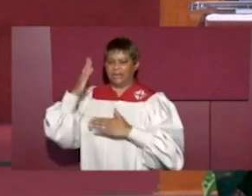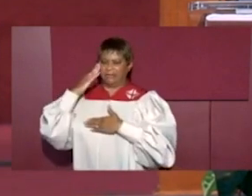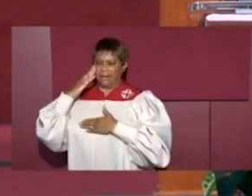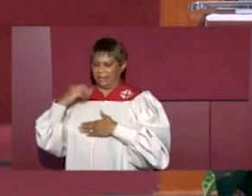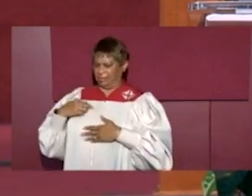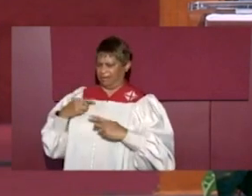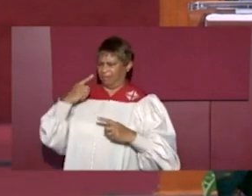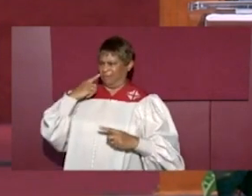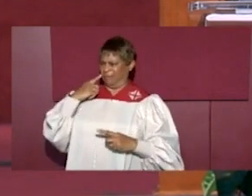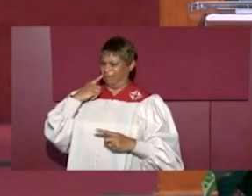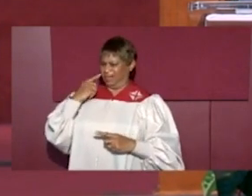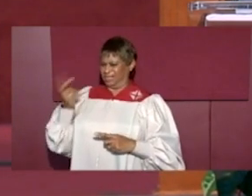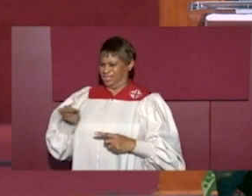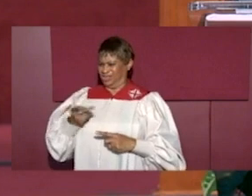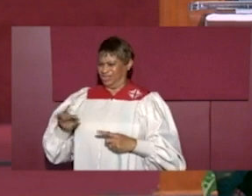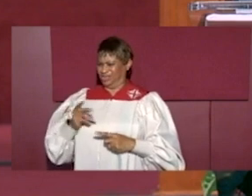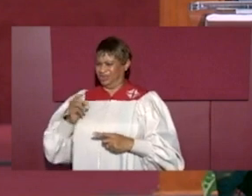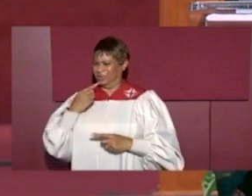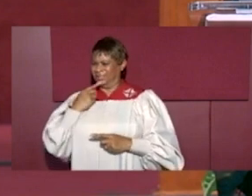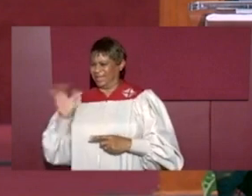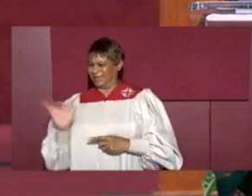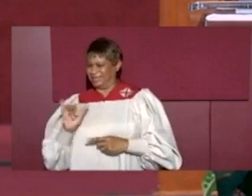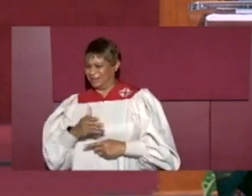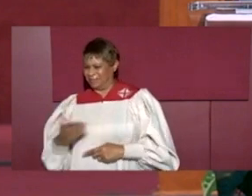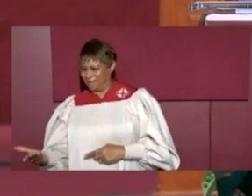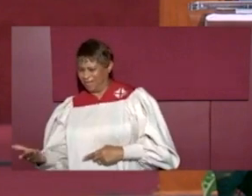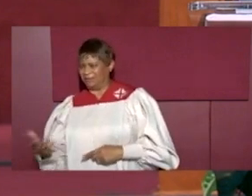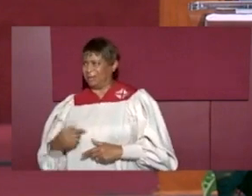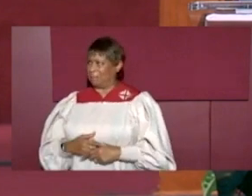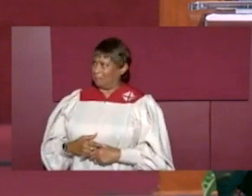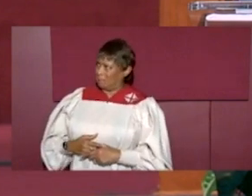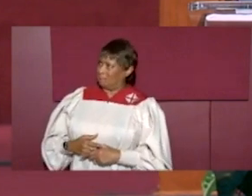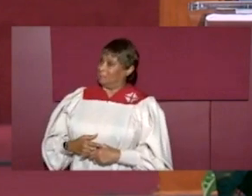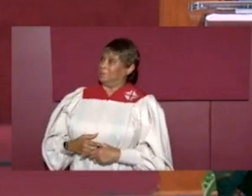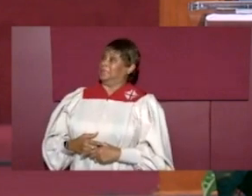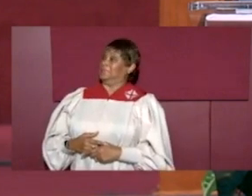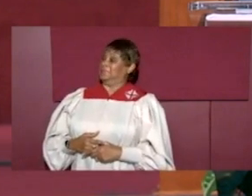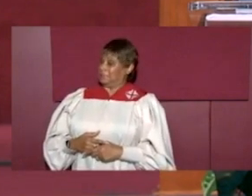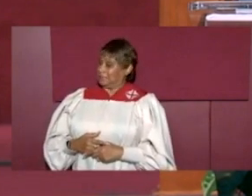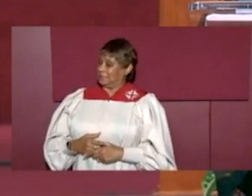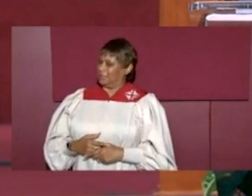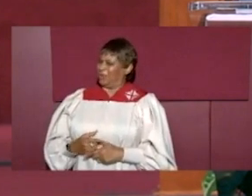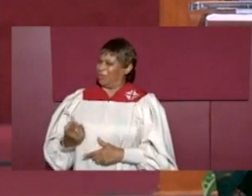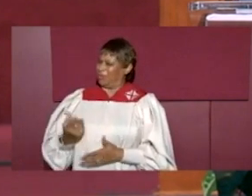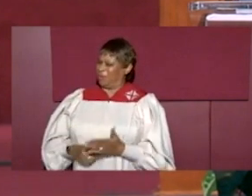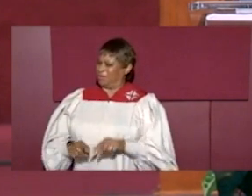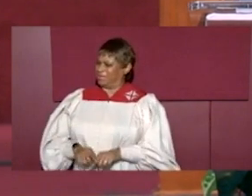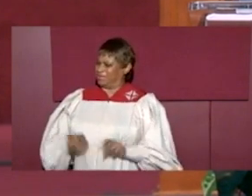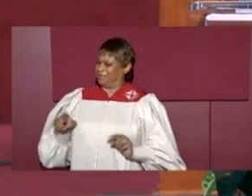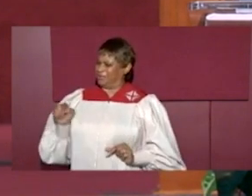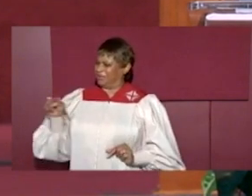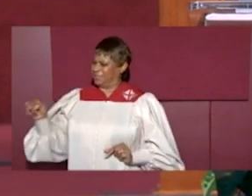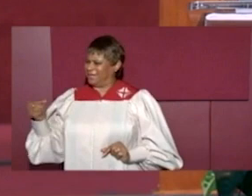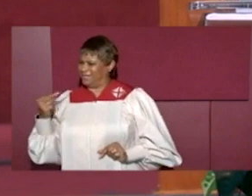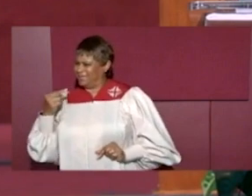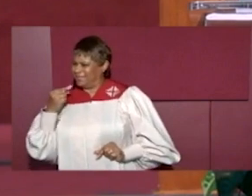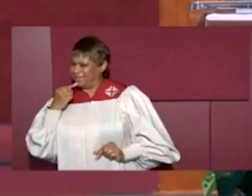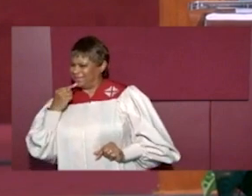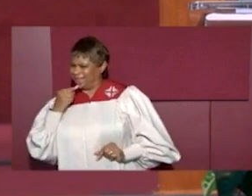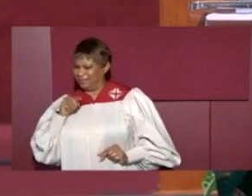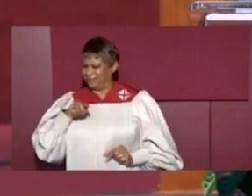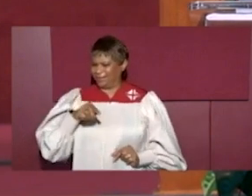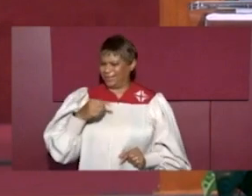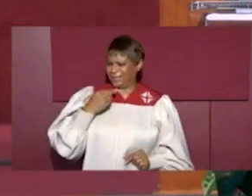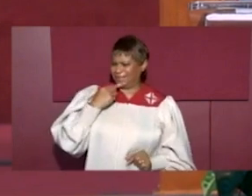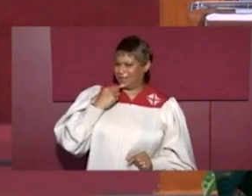that. Amen. But when you really go back and think about it, it's like, what was the difference between what they said